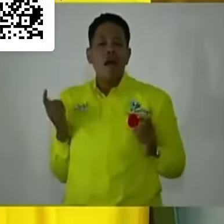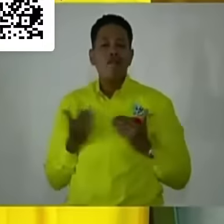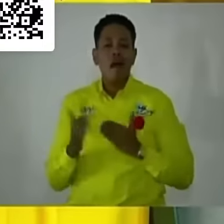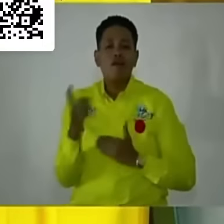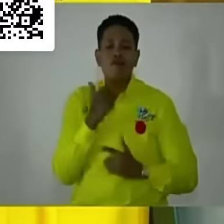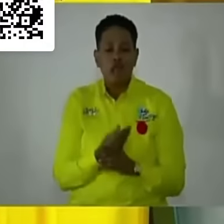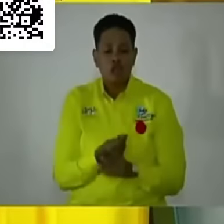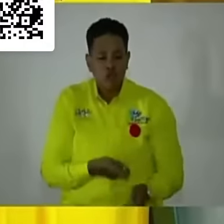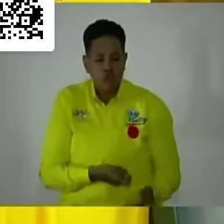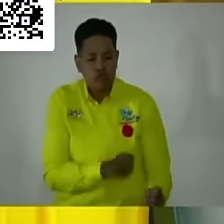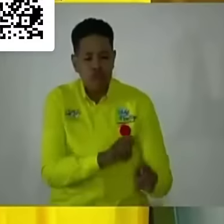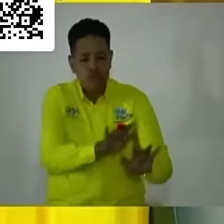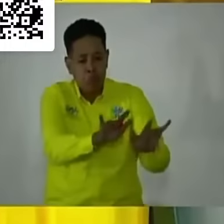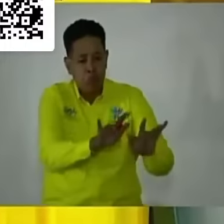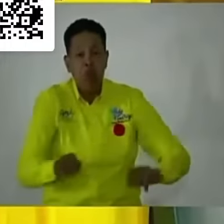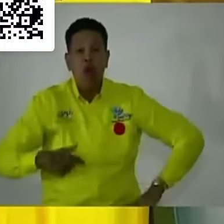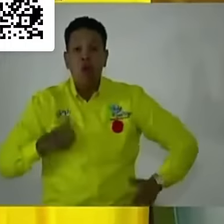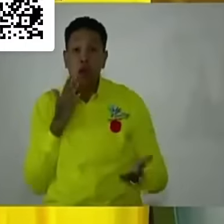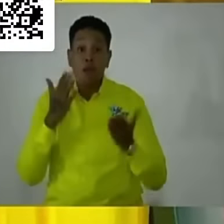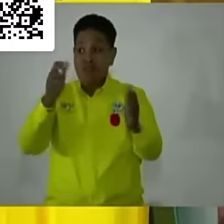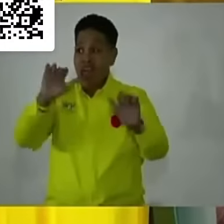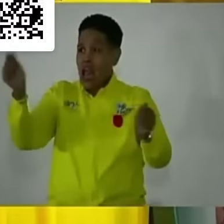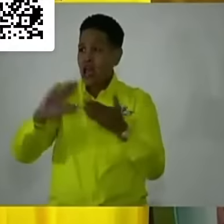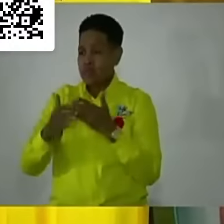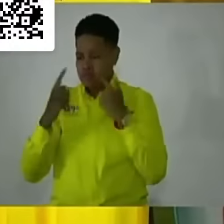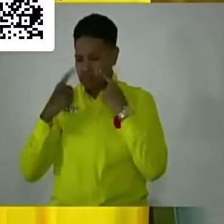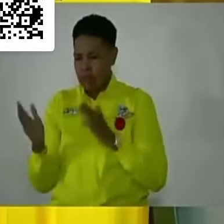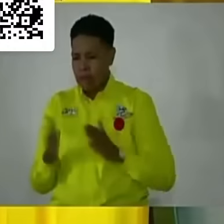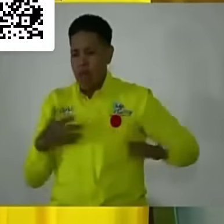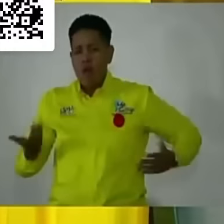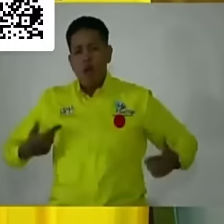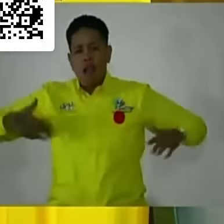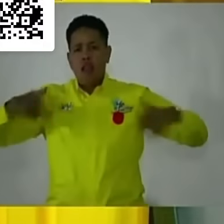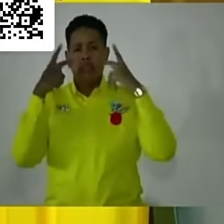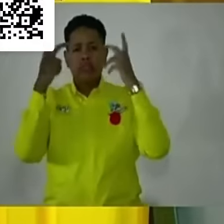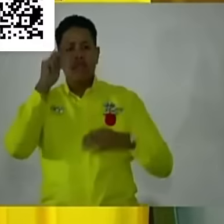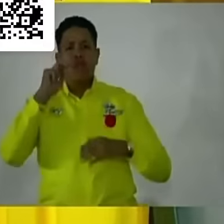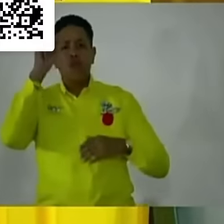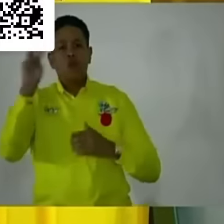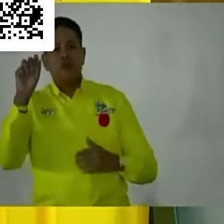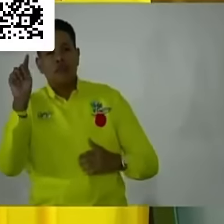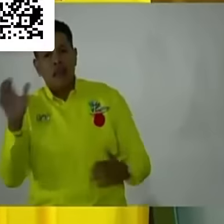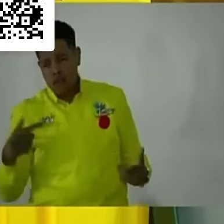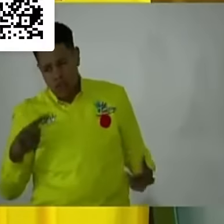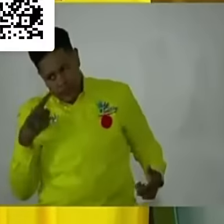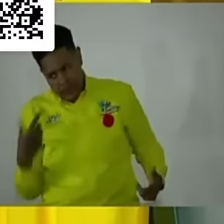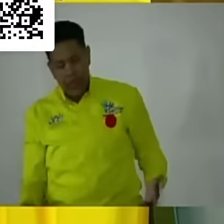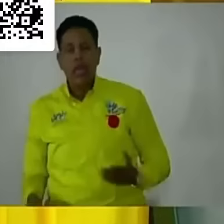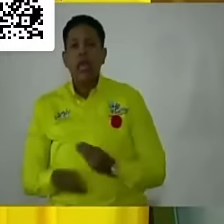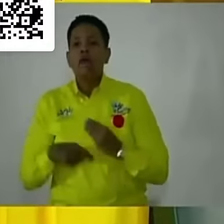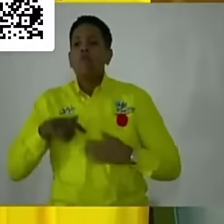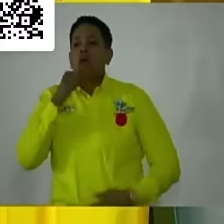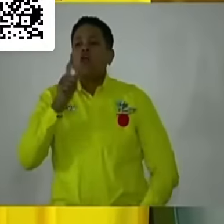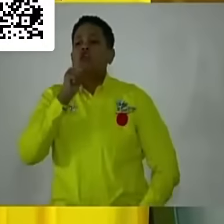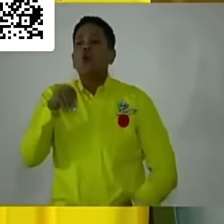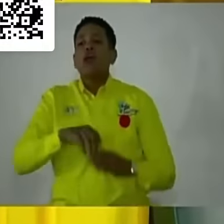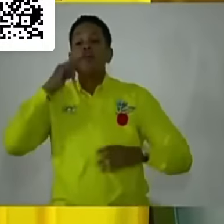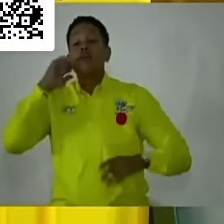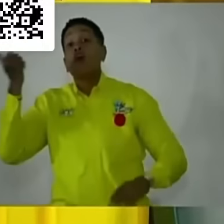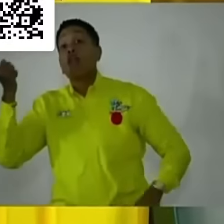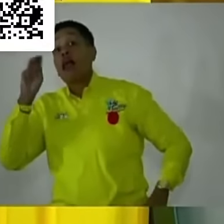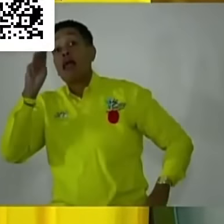plan being put forward for any community. I have not seen it for Northwest St. Catherine, and I am not sure if the other